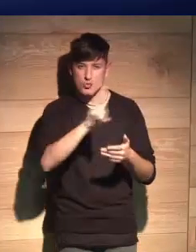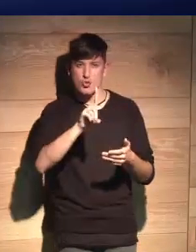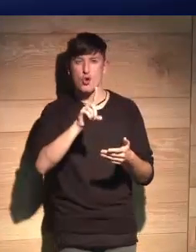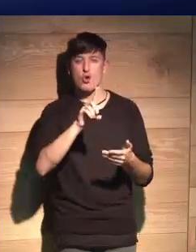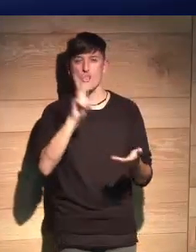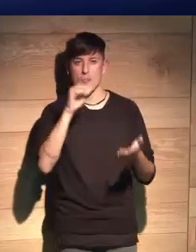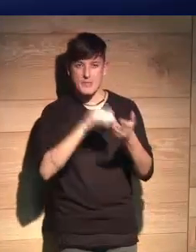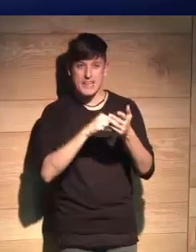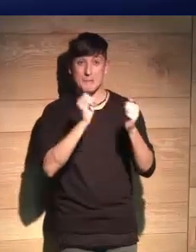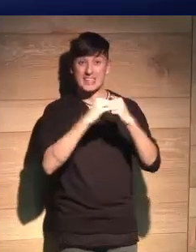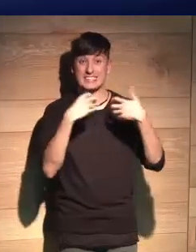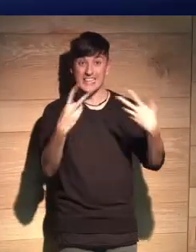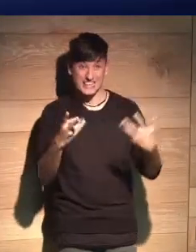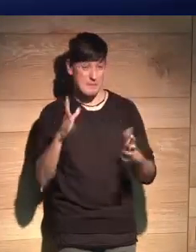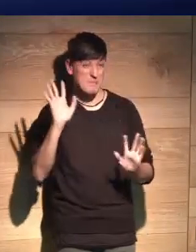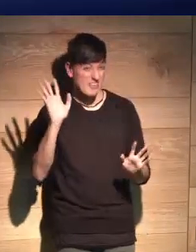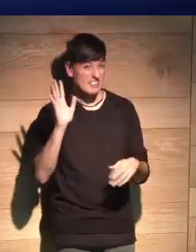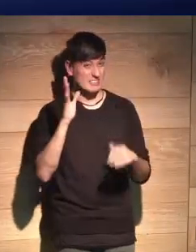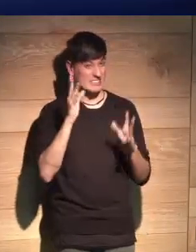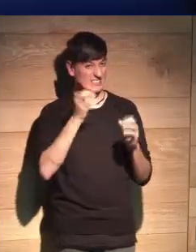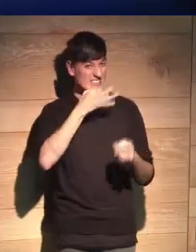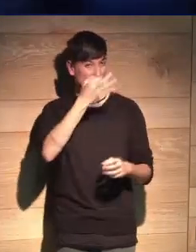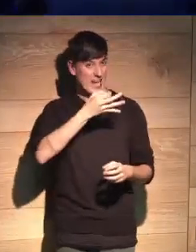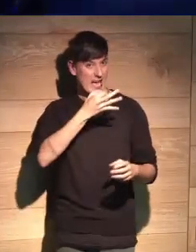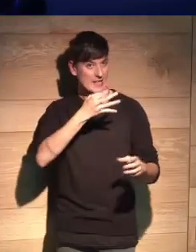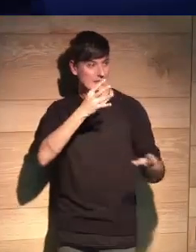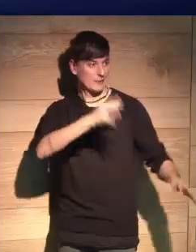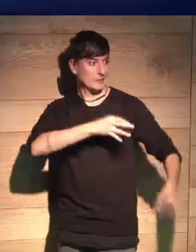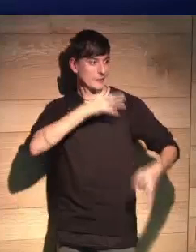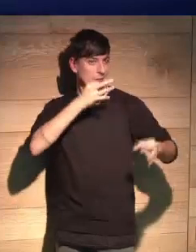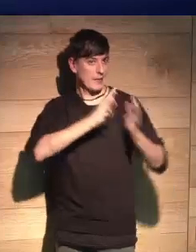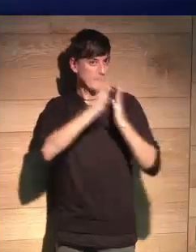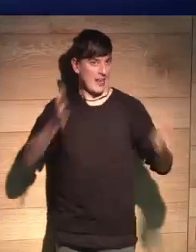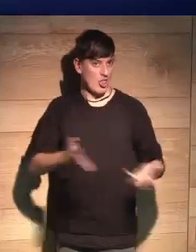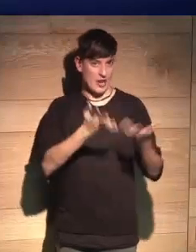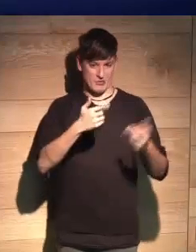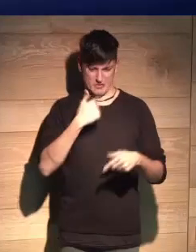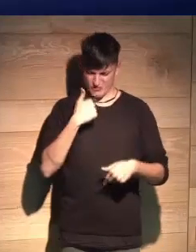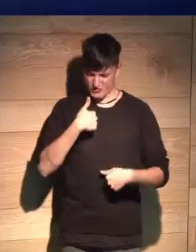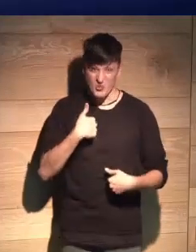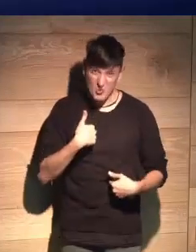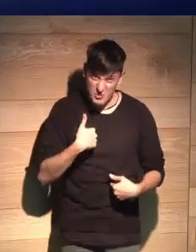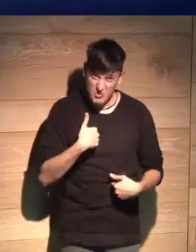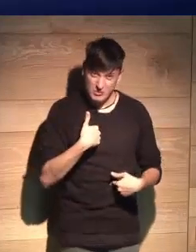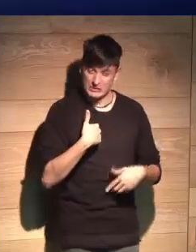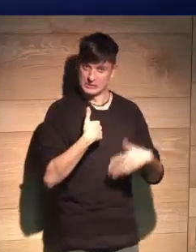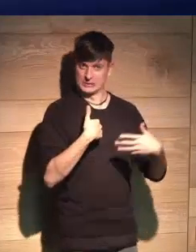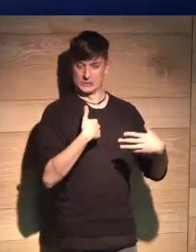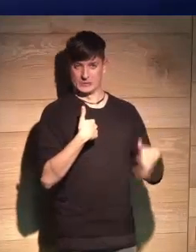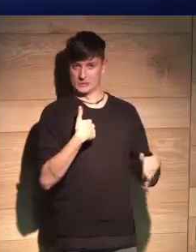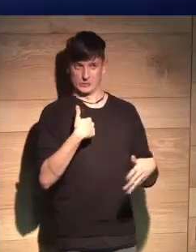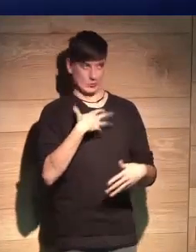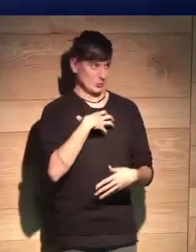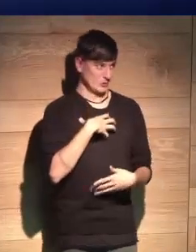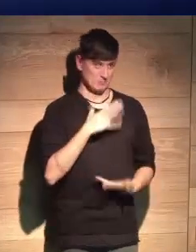2021-2027. But an inspiring talk, the first thing we say is, well, this is not for me. Well, this